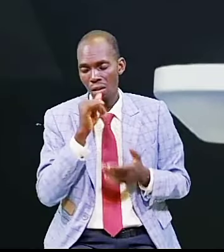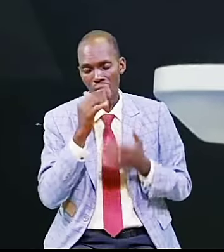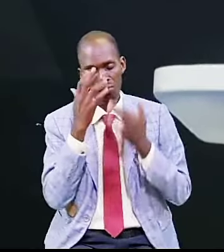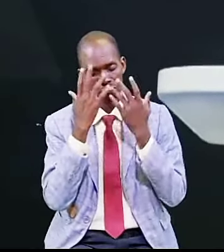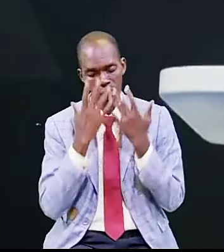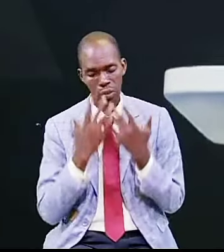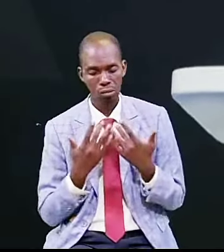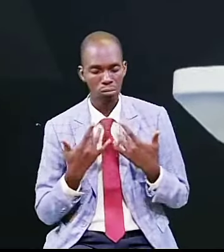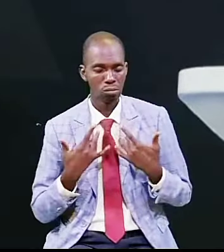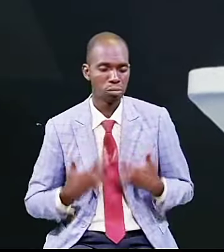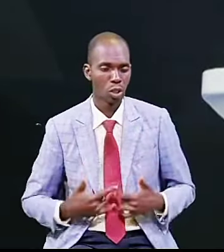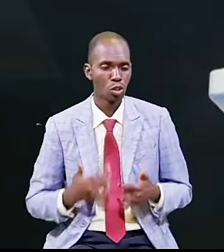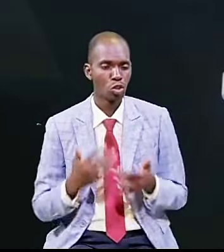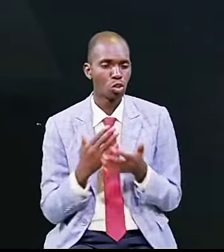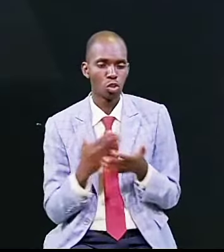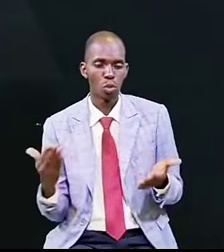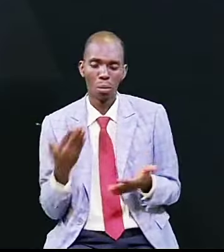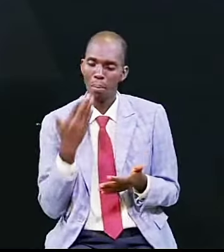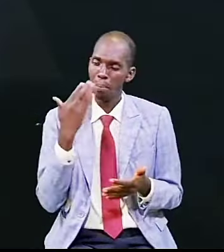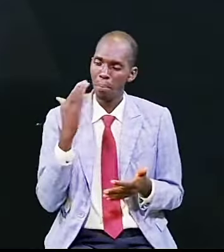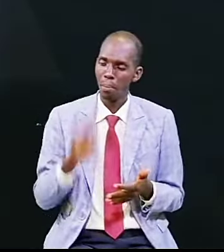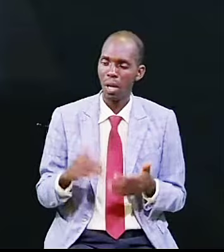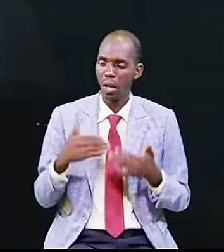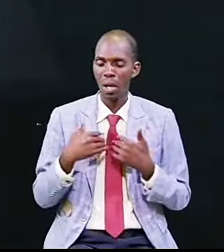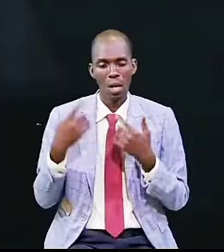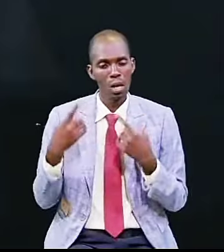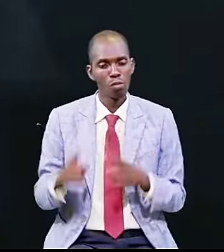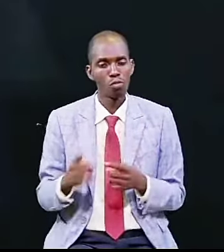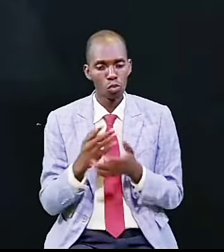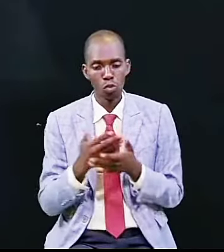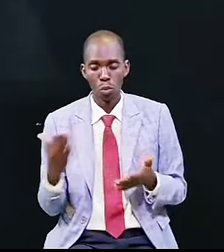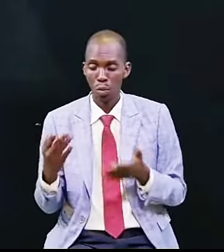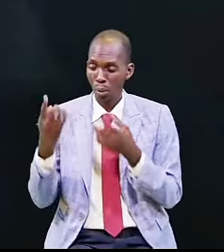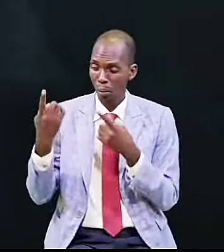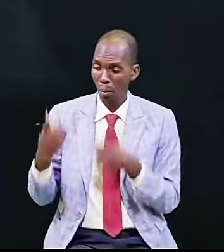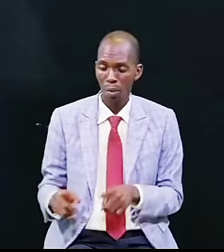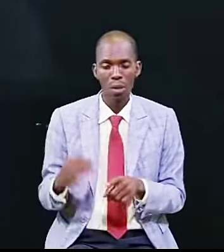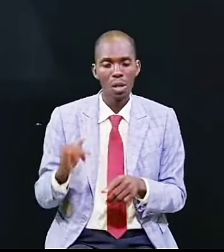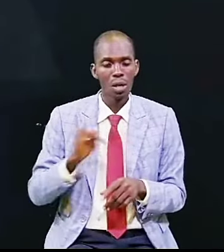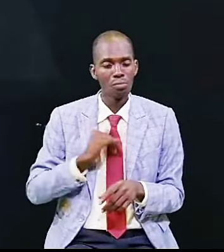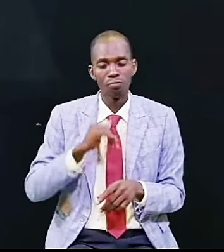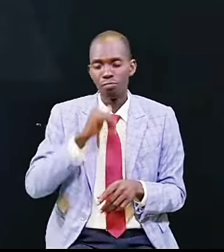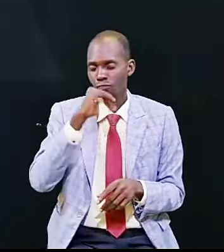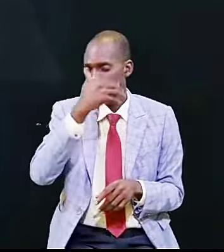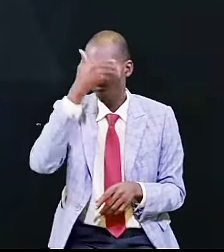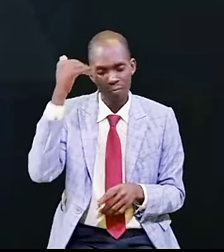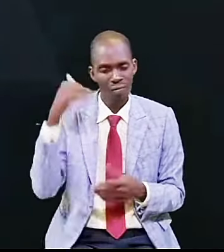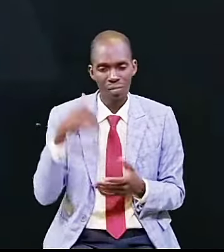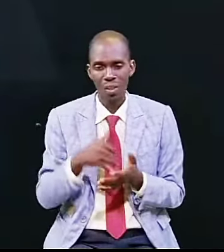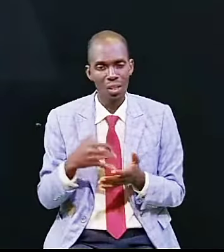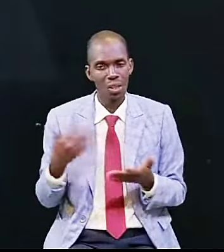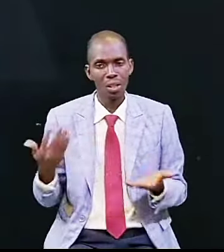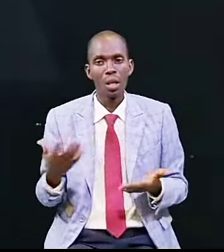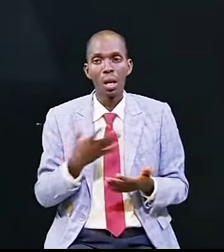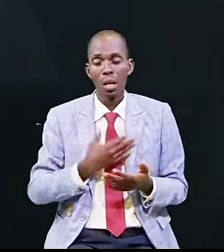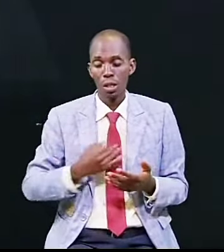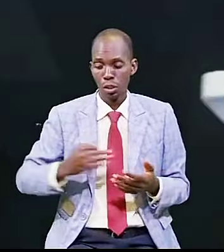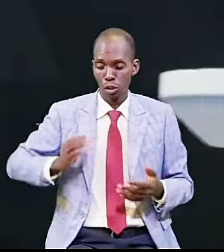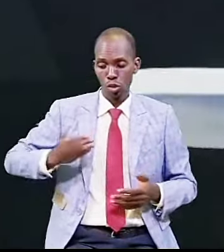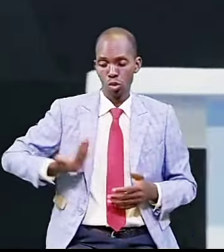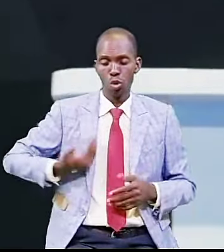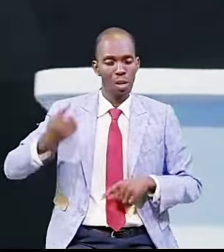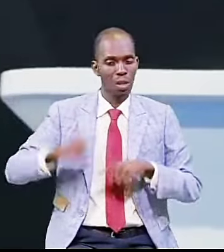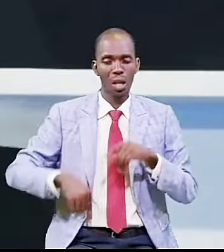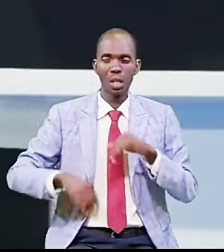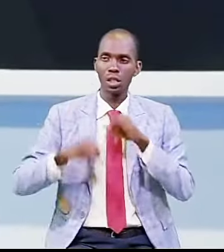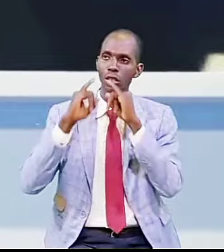Something has happened that has not led my mind. And the soul cannot give instruction to the body, get up.